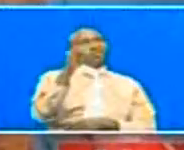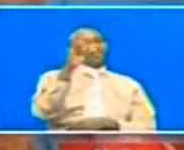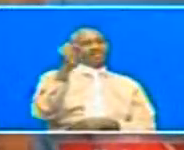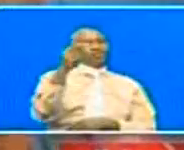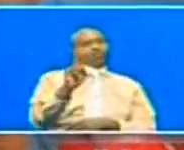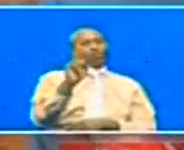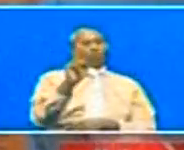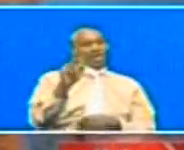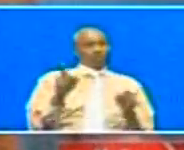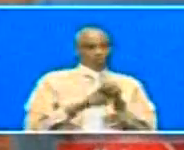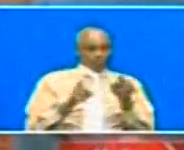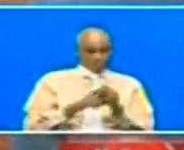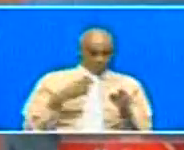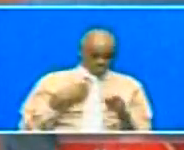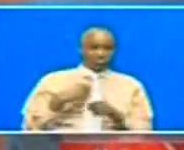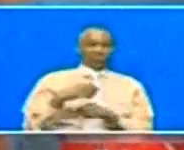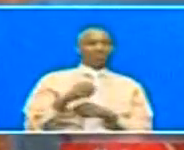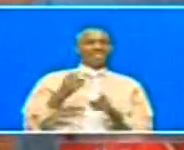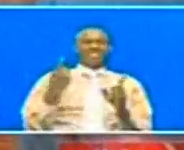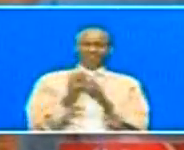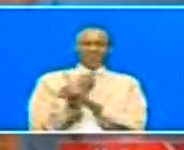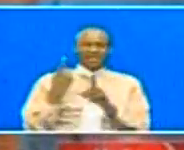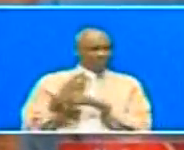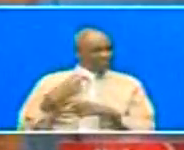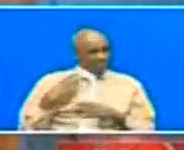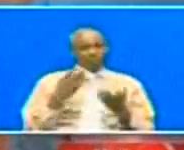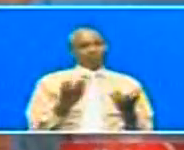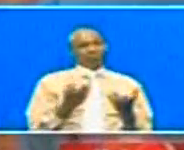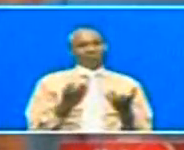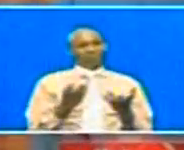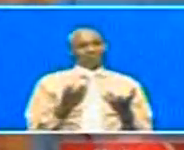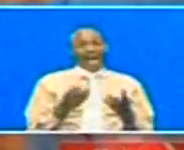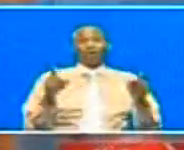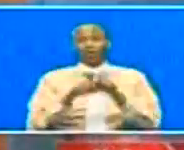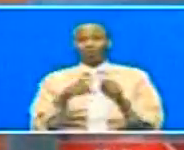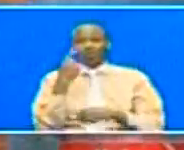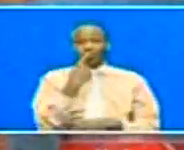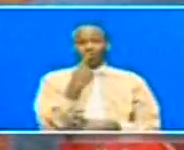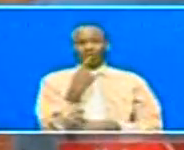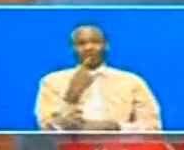Who else? Yeah. Joshua Tingige. Mm. You know, those guys. Yeah. And of course...